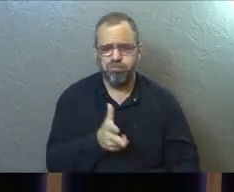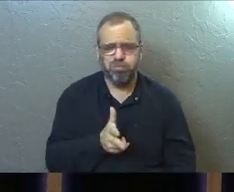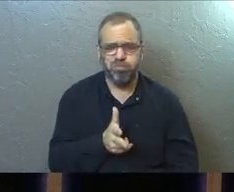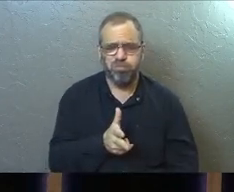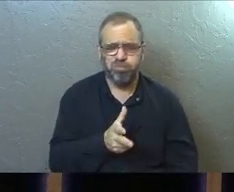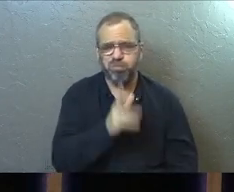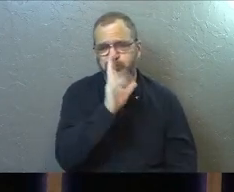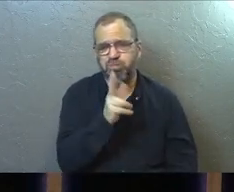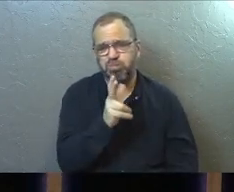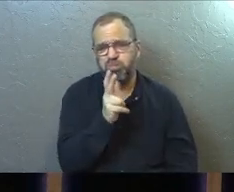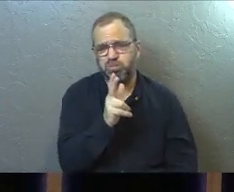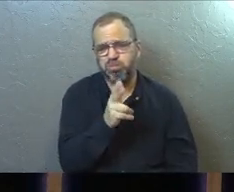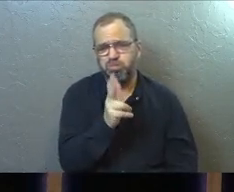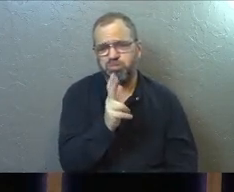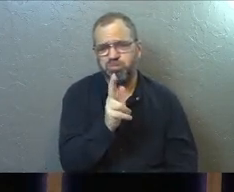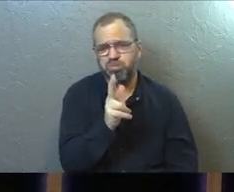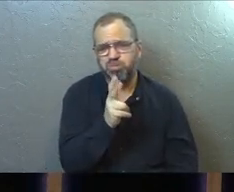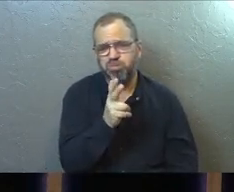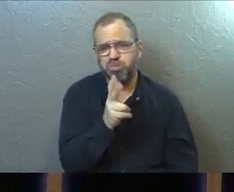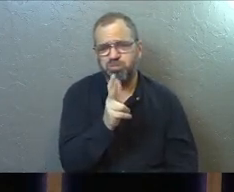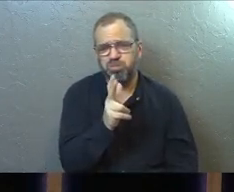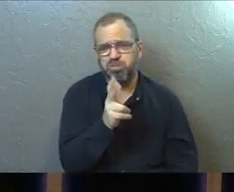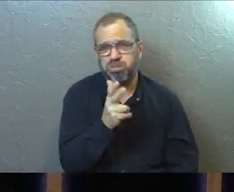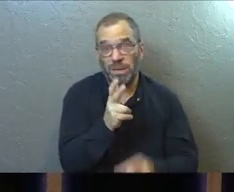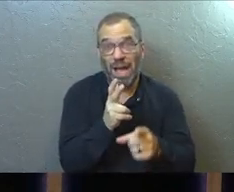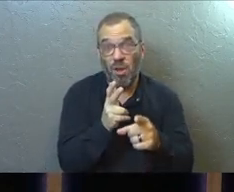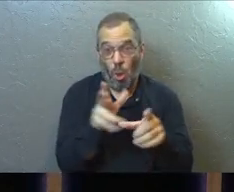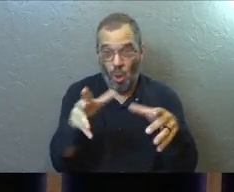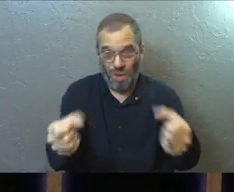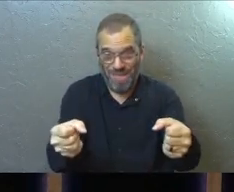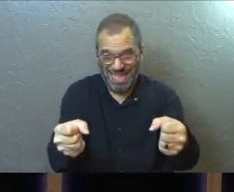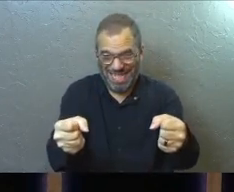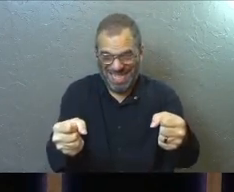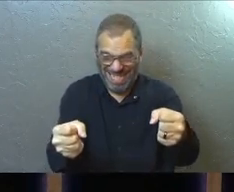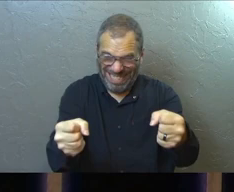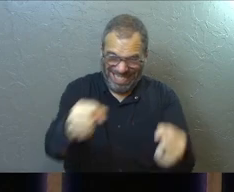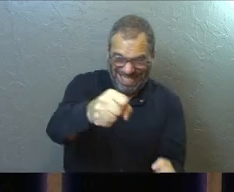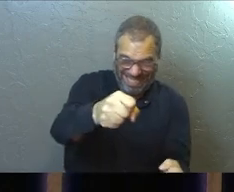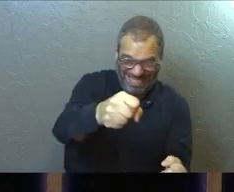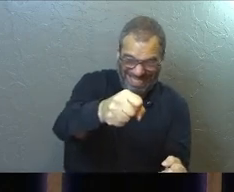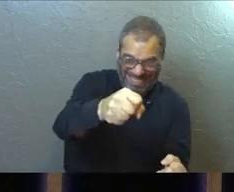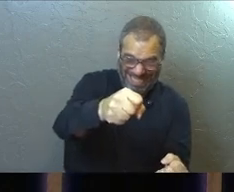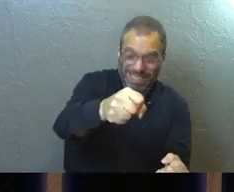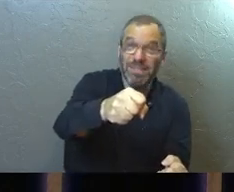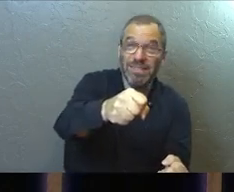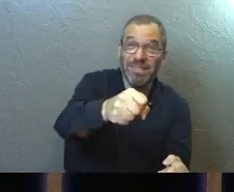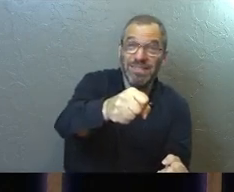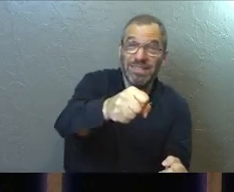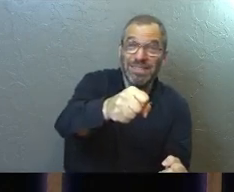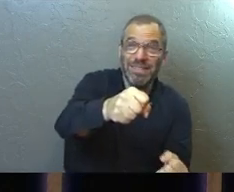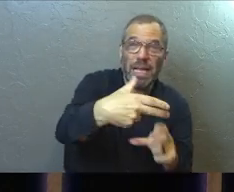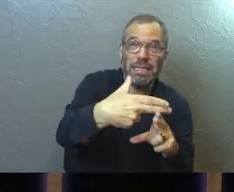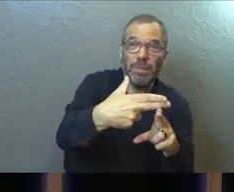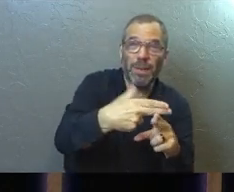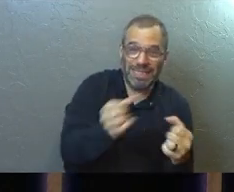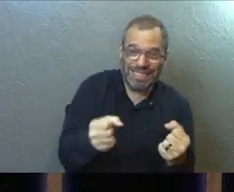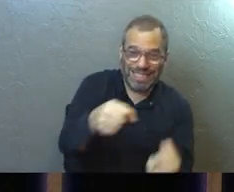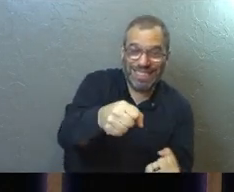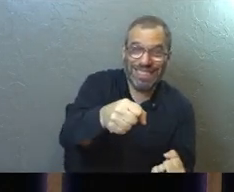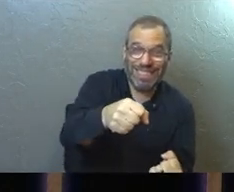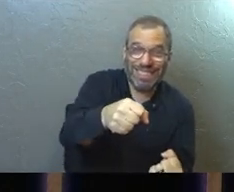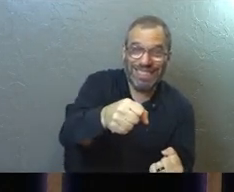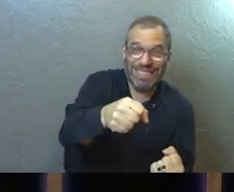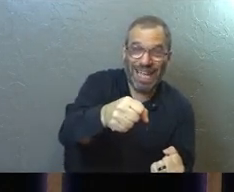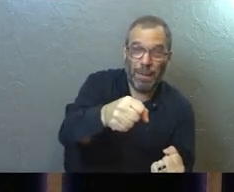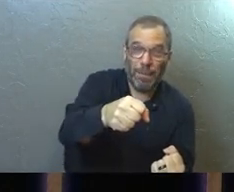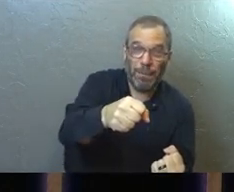direction, you could grab the steering wheel and crank it a different direction temporarily. But